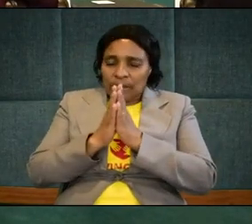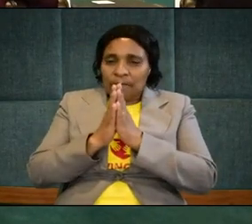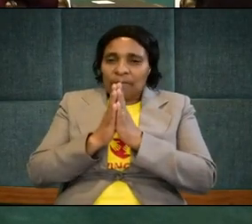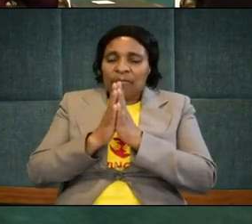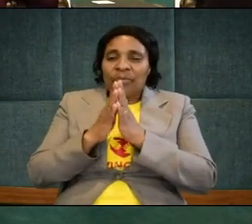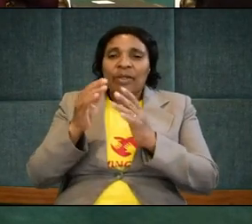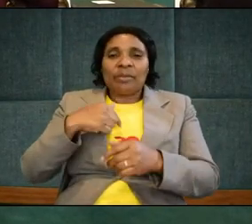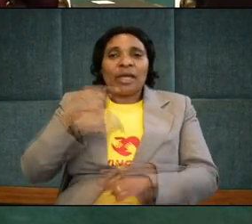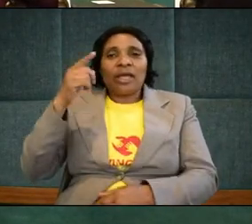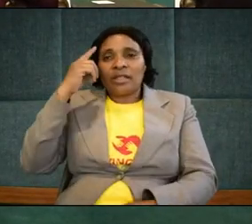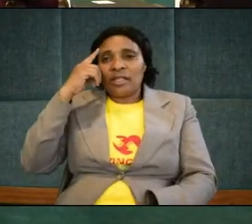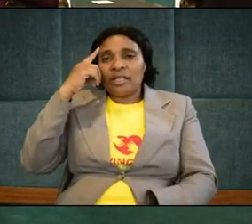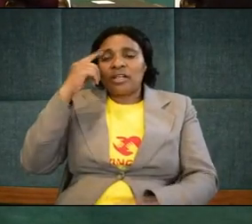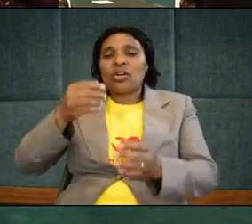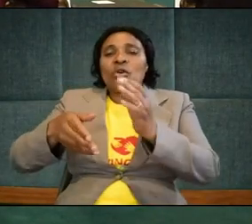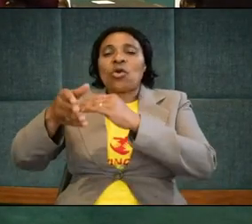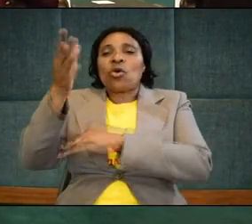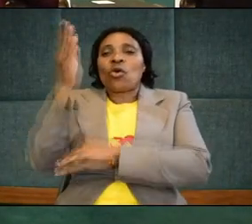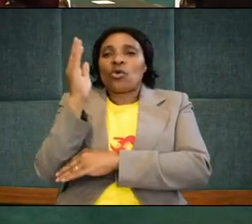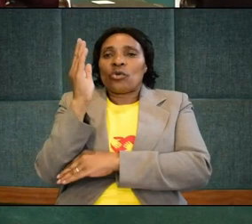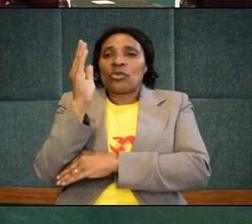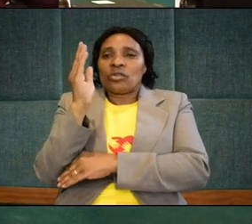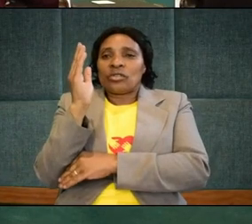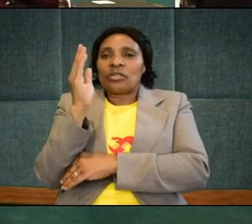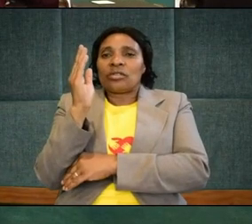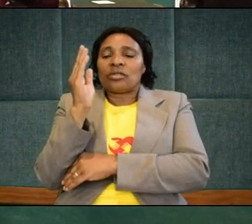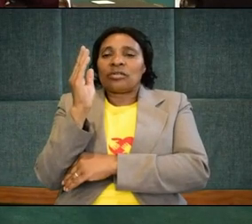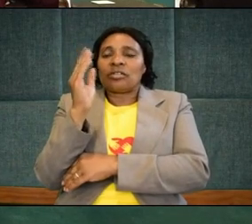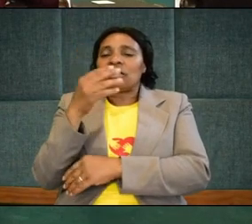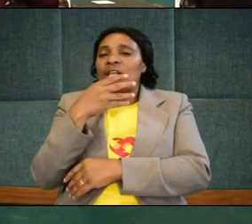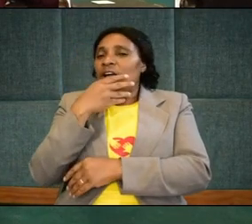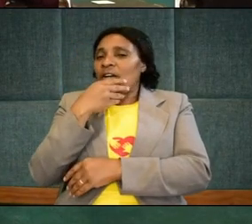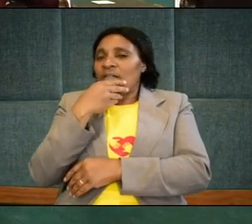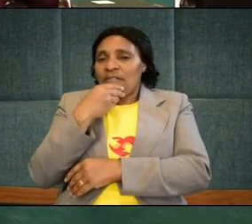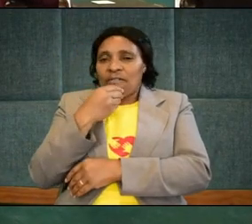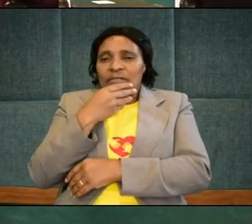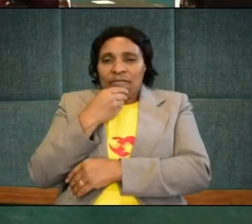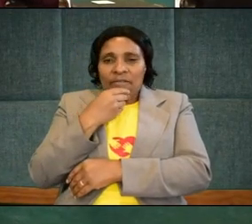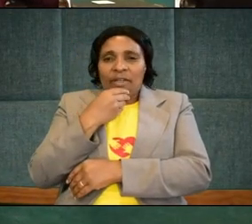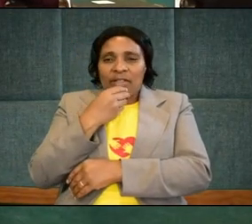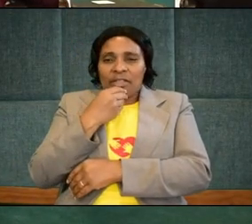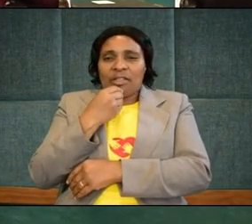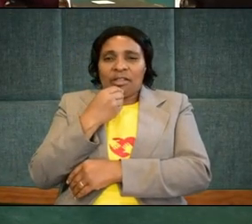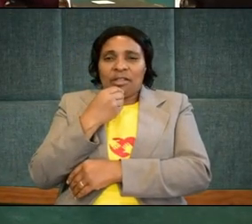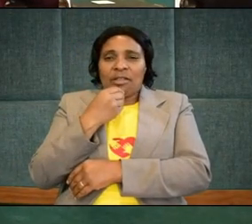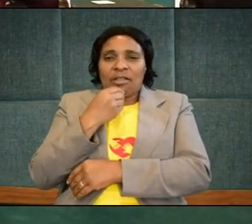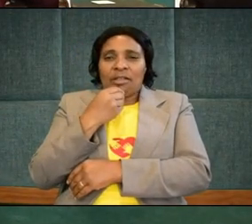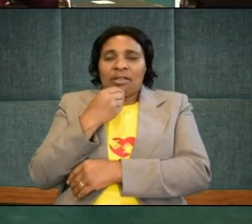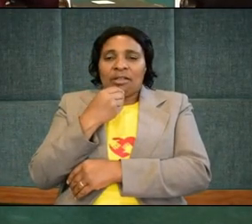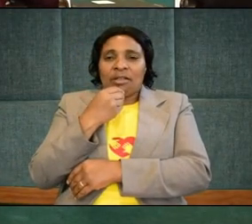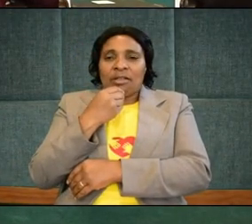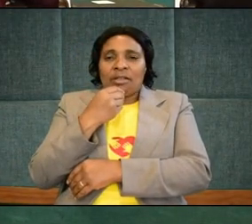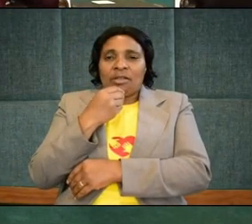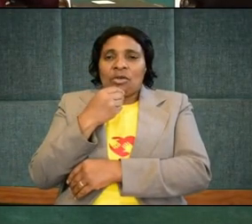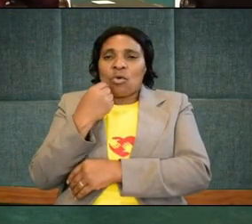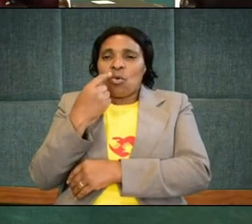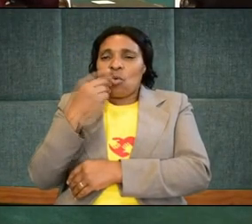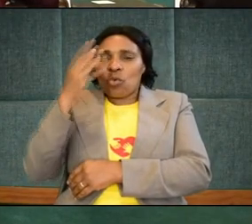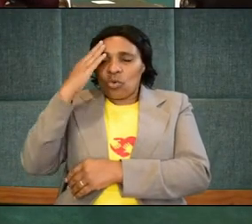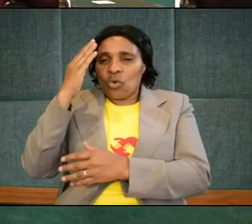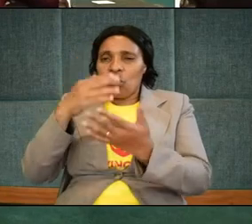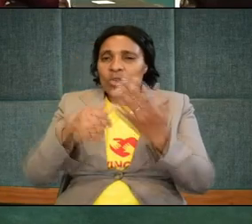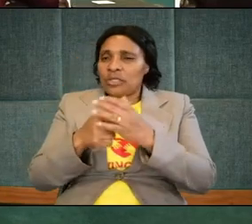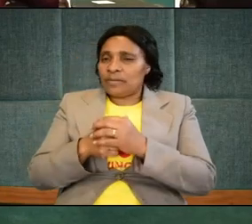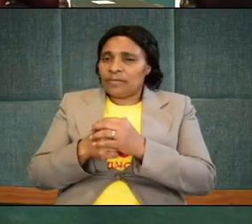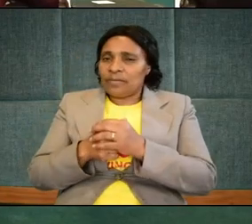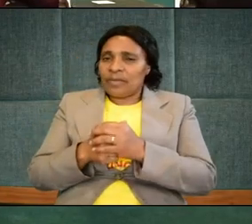I think God is a father. You know, when you ask your dad for something, he just gives it to you. But at times,